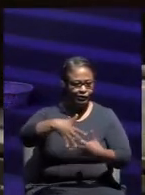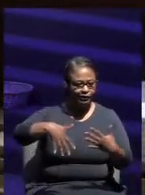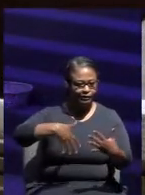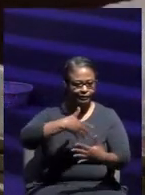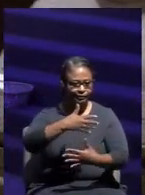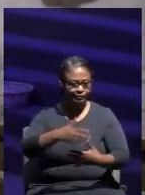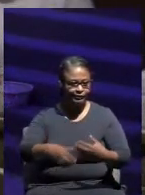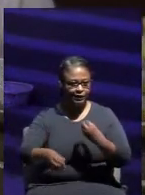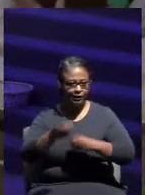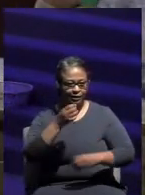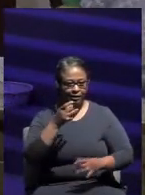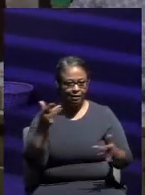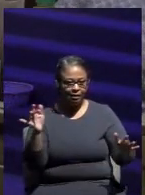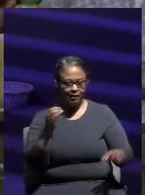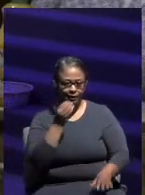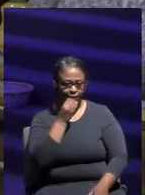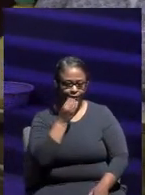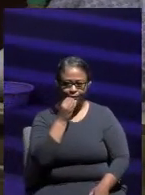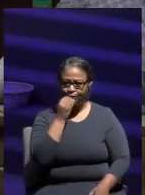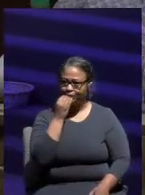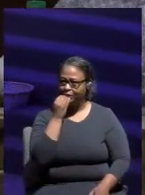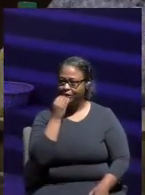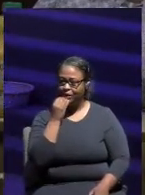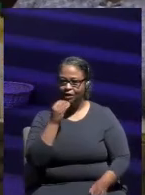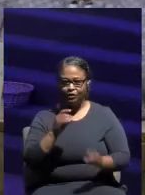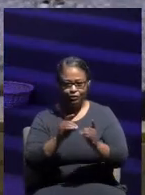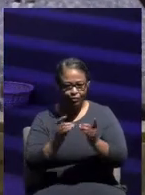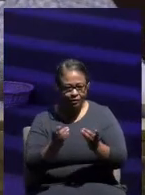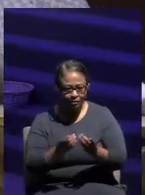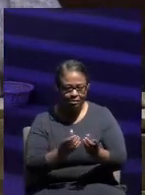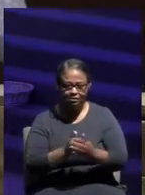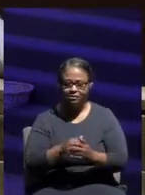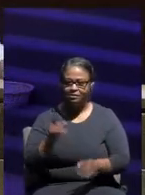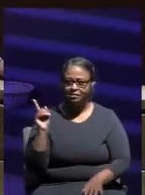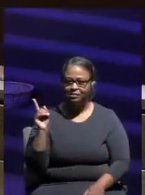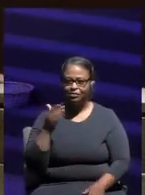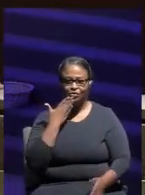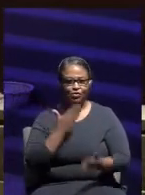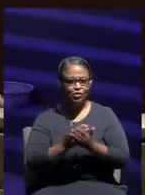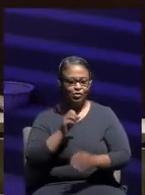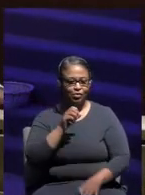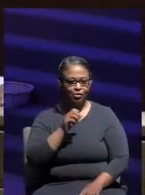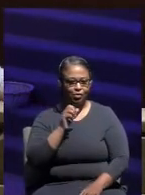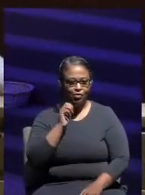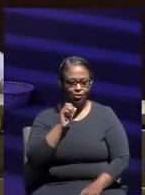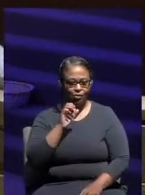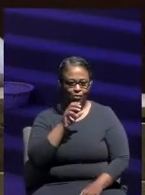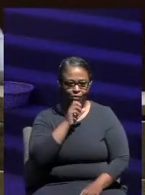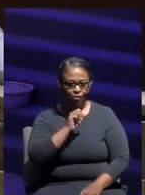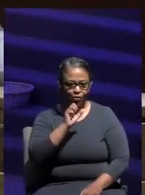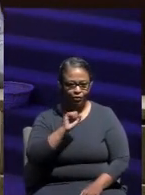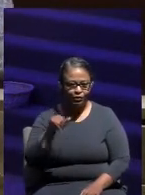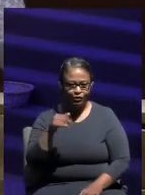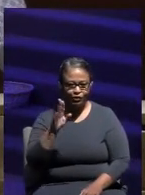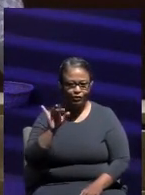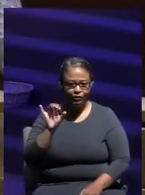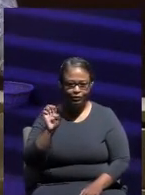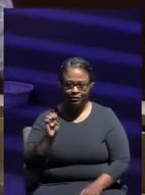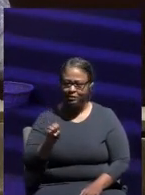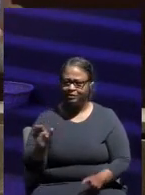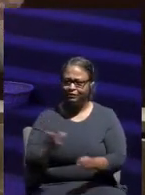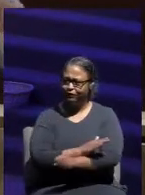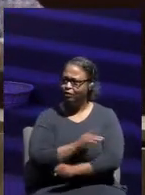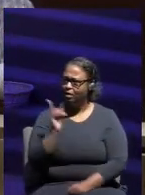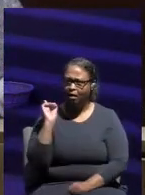and snacks, yes, good old donuts, and some good orange juice. Nobody had any orange juice today, it's